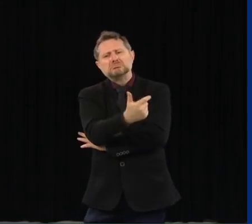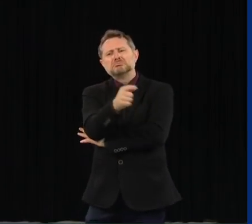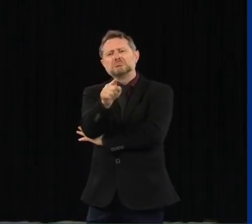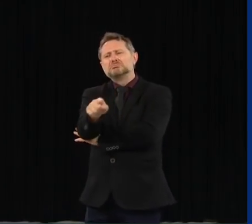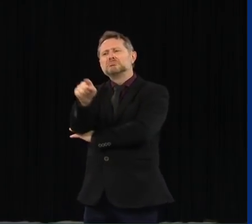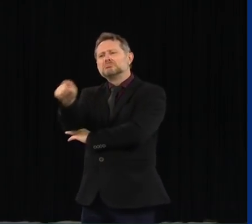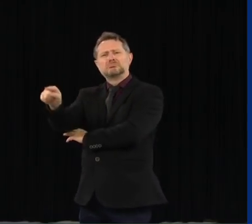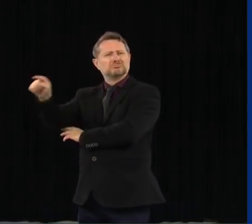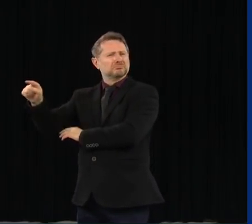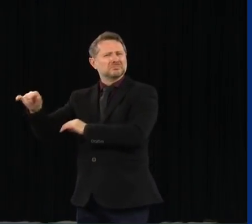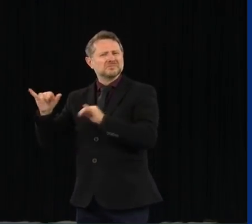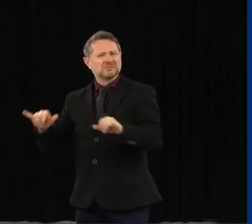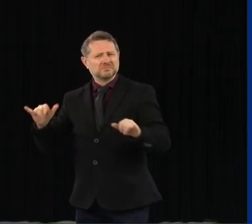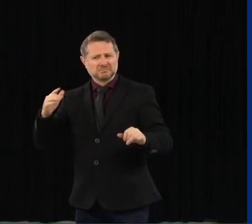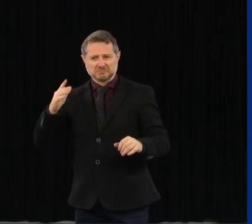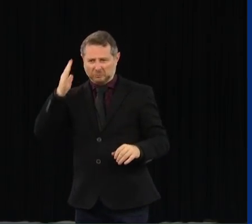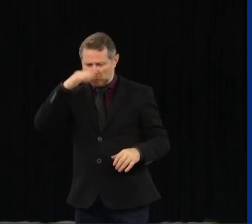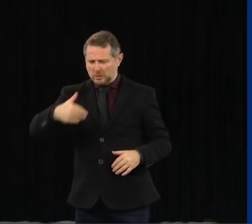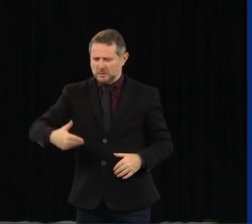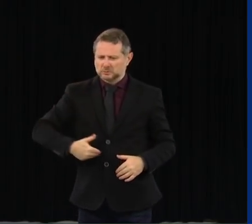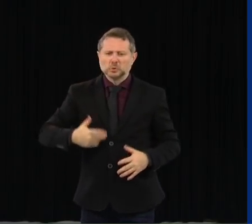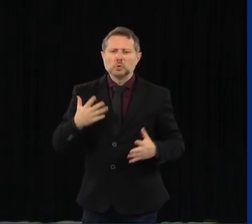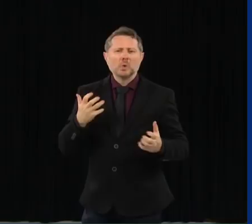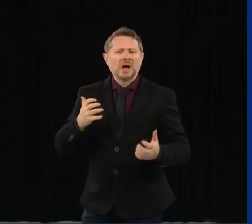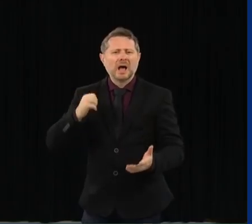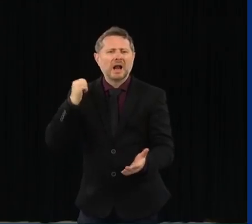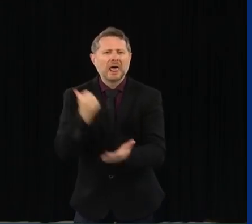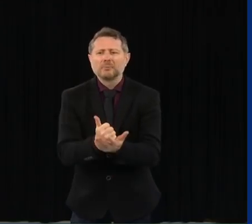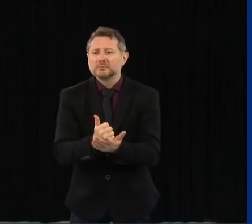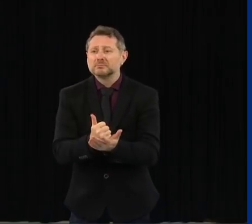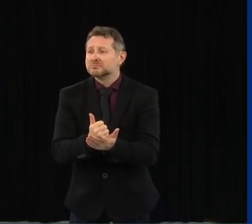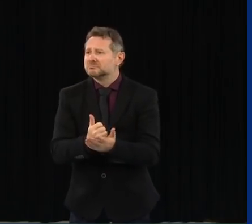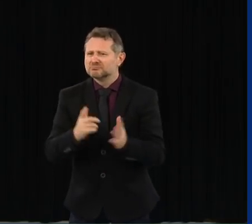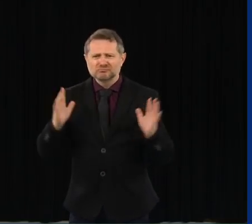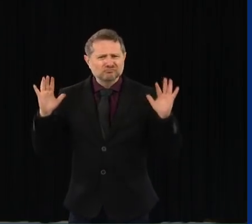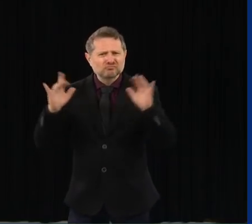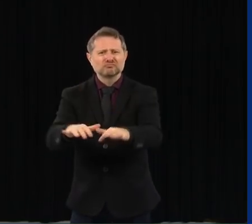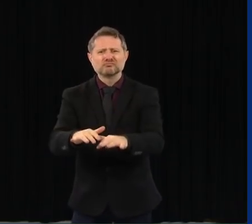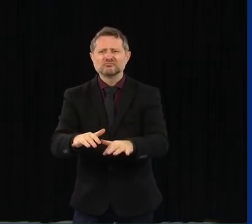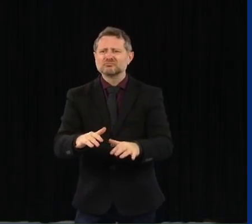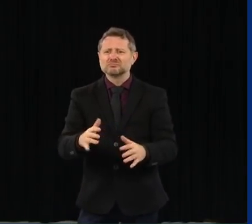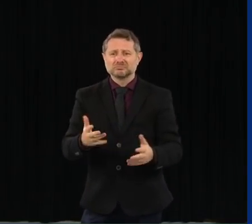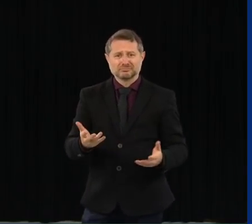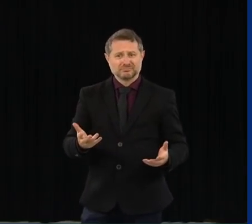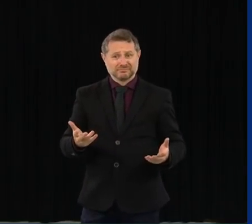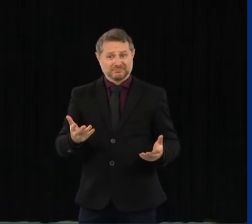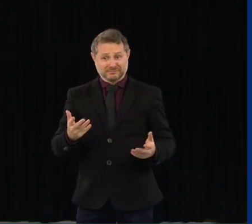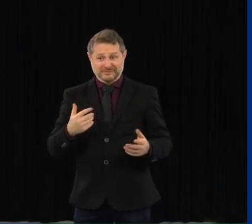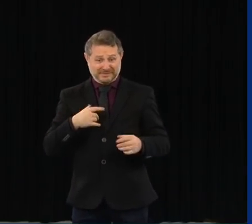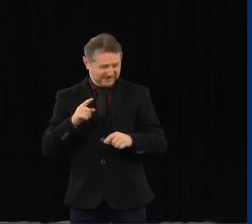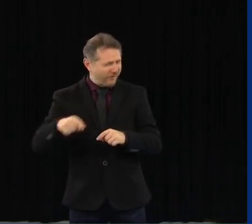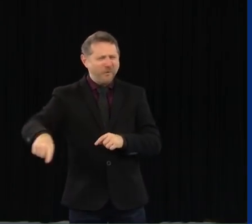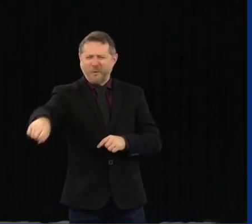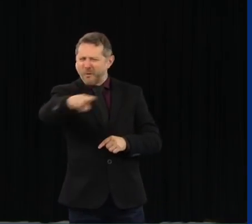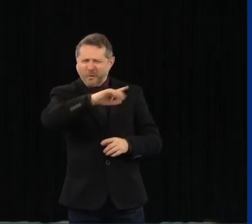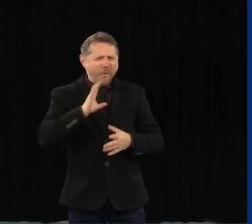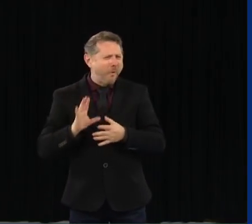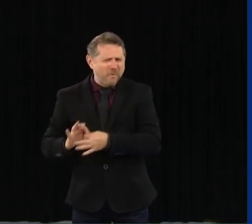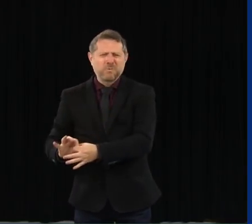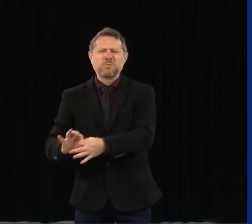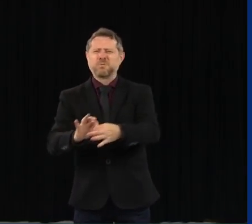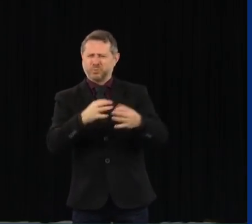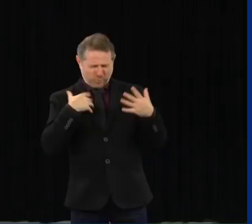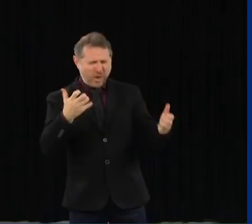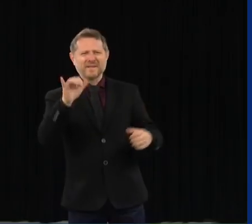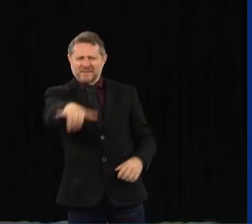American DNA to say, we're here to help one another. It is e pluribus unum. I didn't have to put